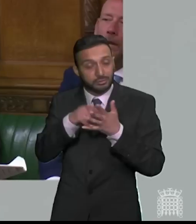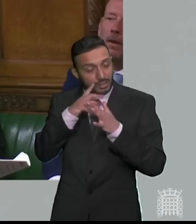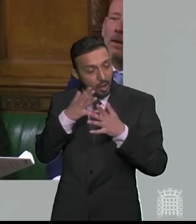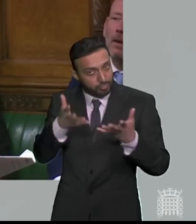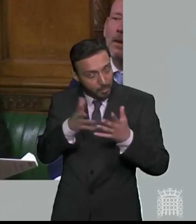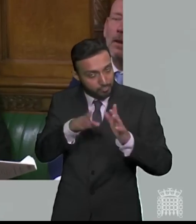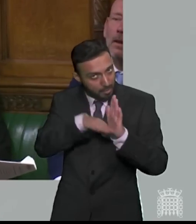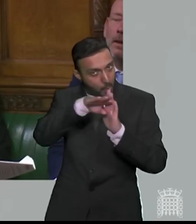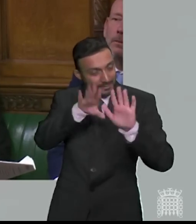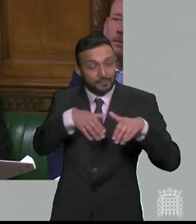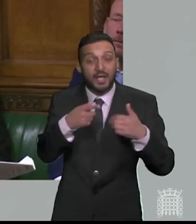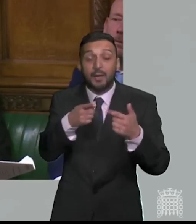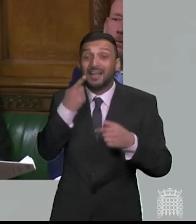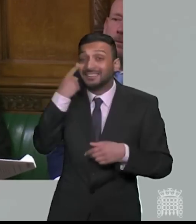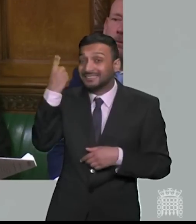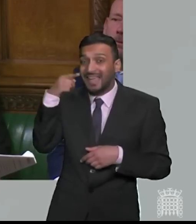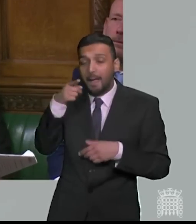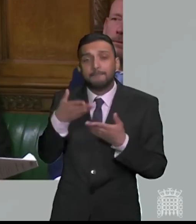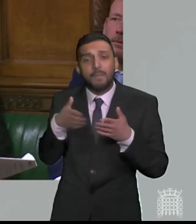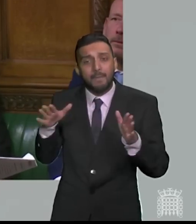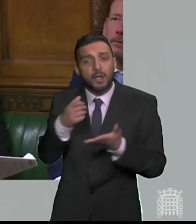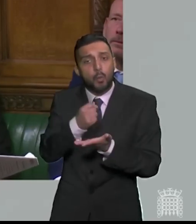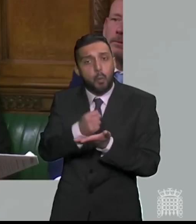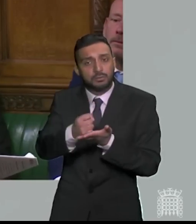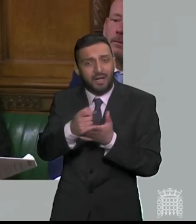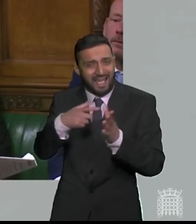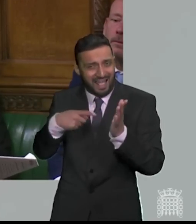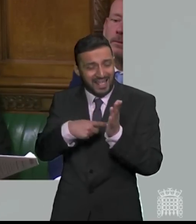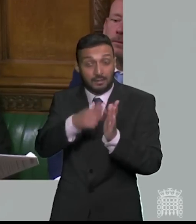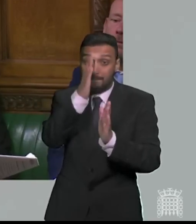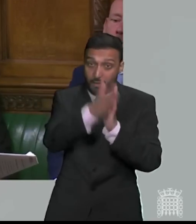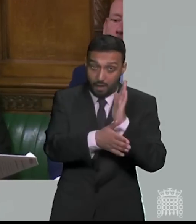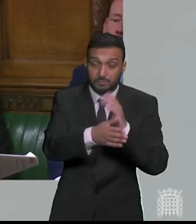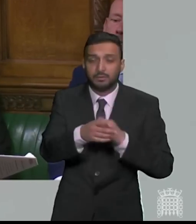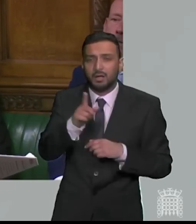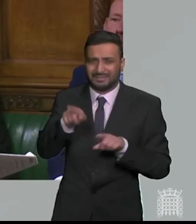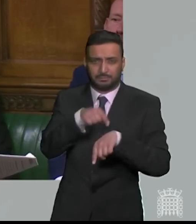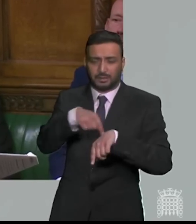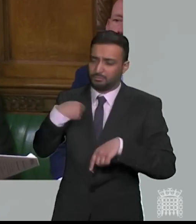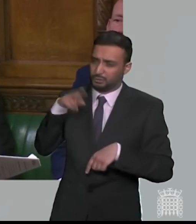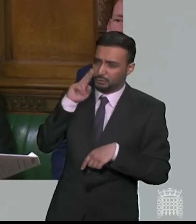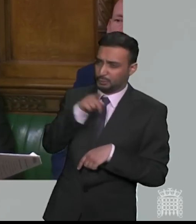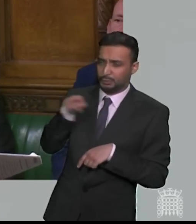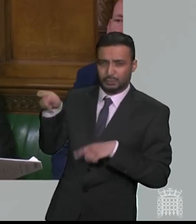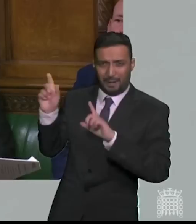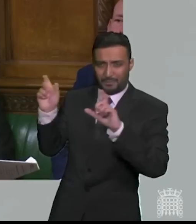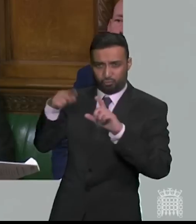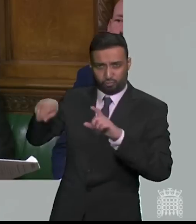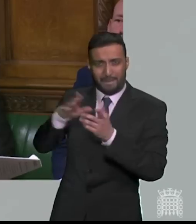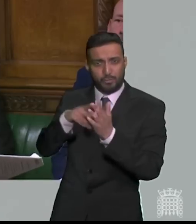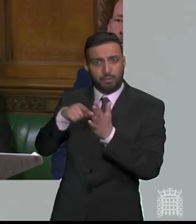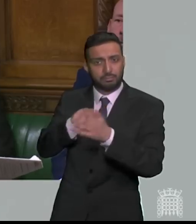though, we saw, despite the Public Order Act being passed, we saw images of Metropolitan Police standing around and doing